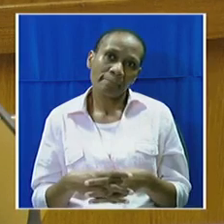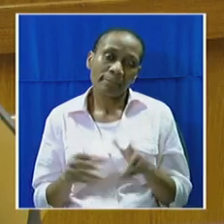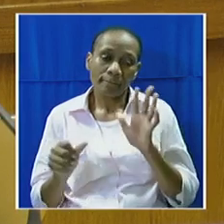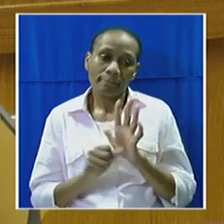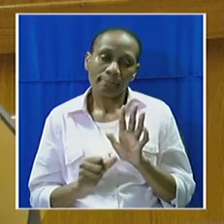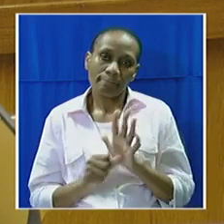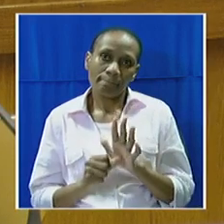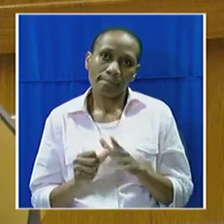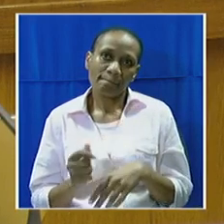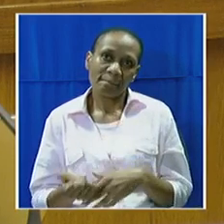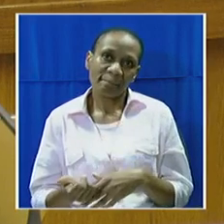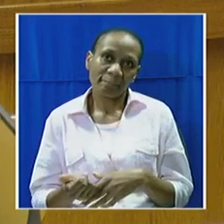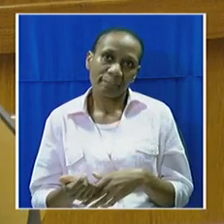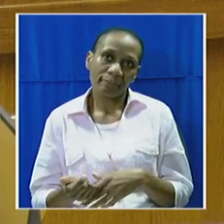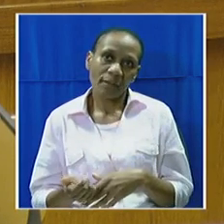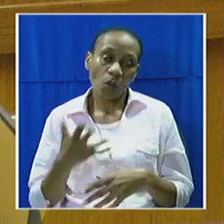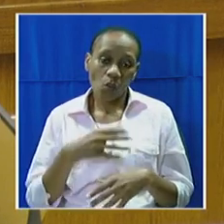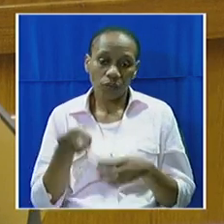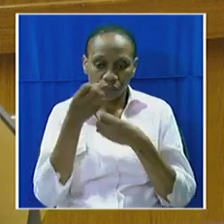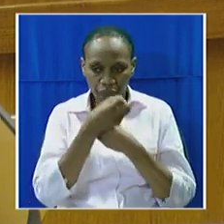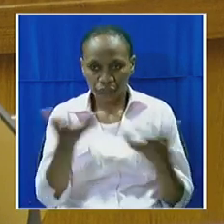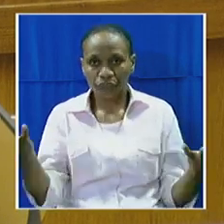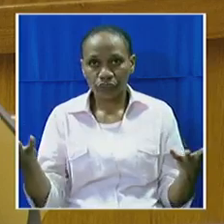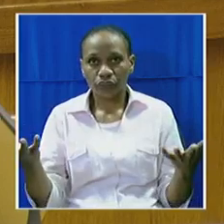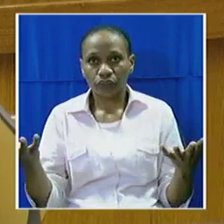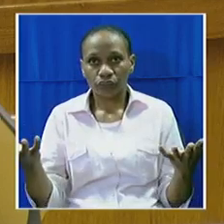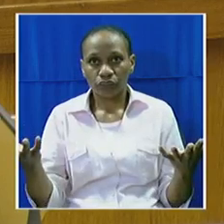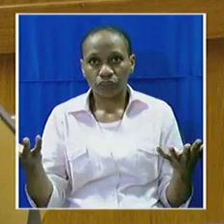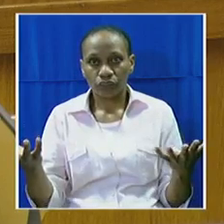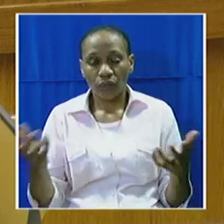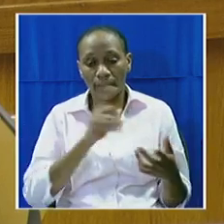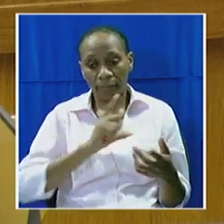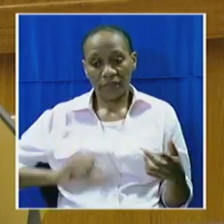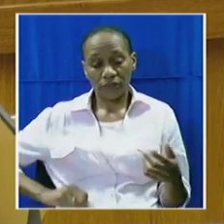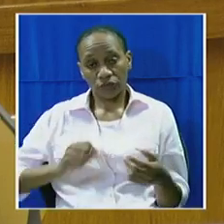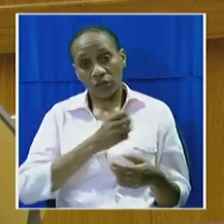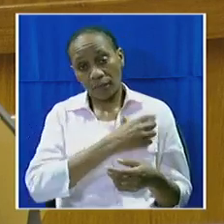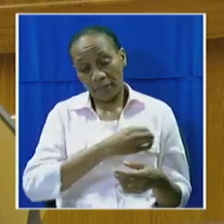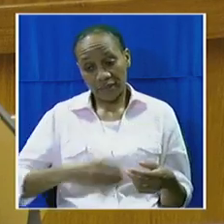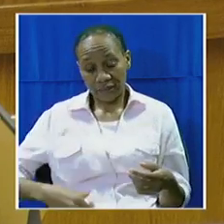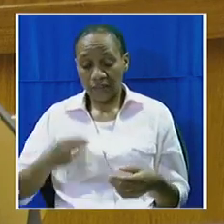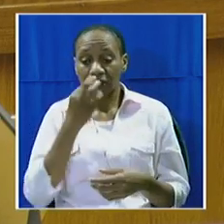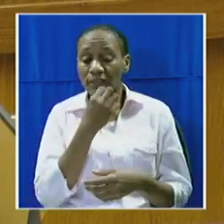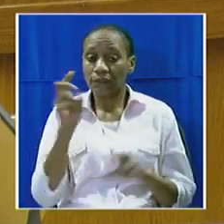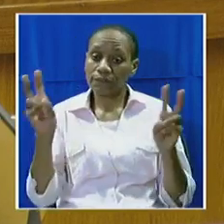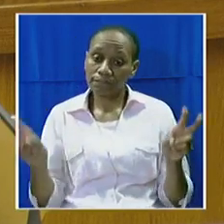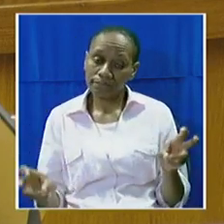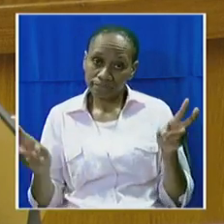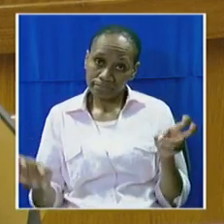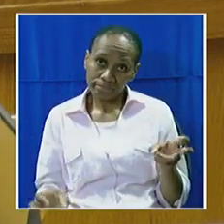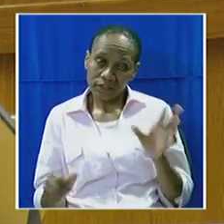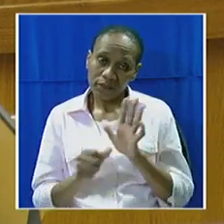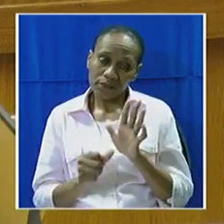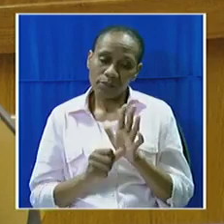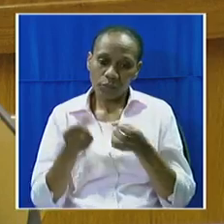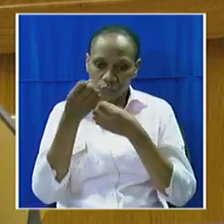important as part of education to share what President Xi Jinping has reflected, open quote. It is imperative to share